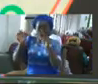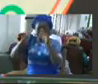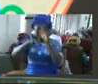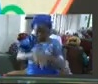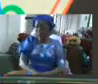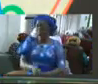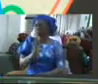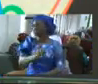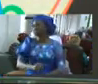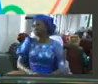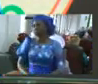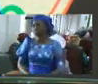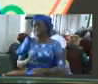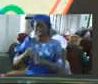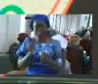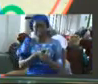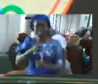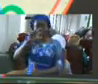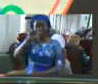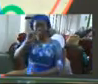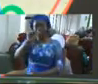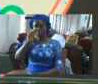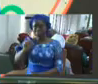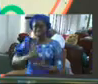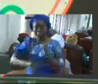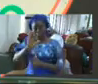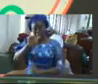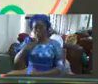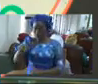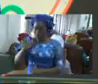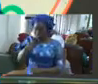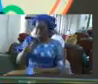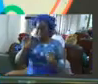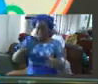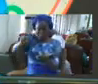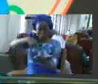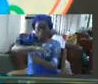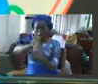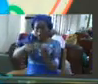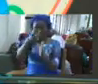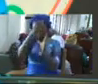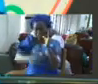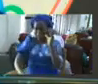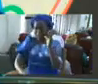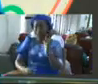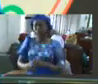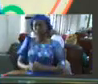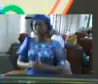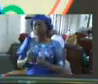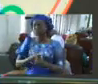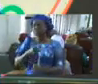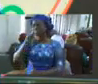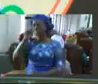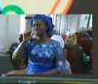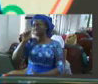In 1 Samuel chapter 15, you can read the whole chapter. 1 Samuel chapter 15, the